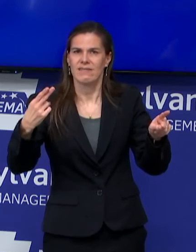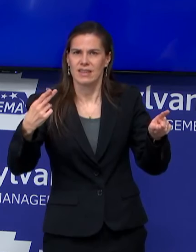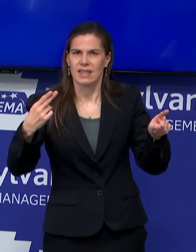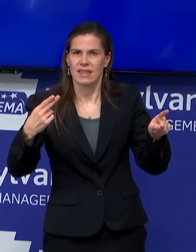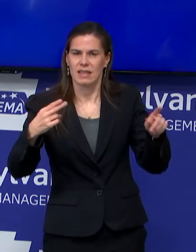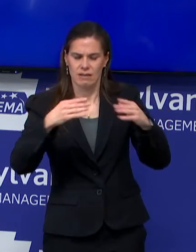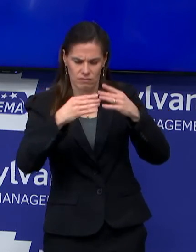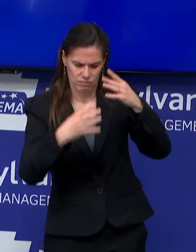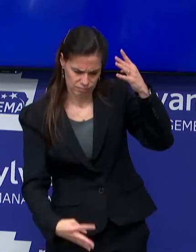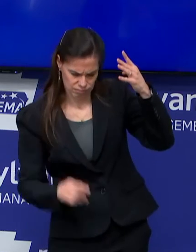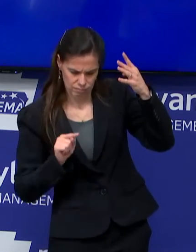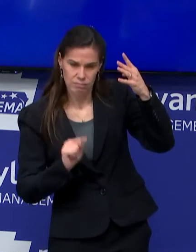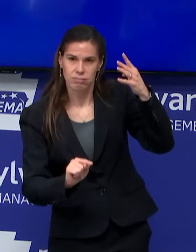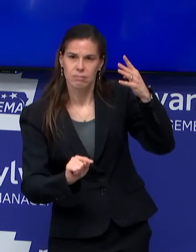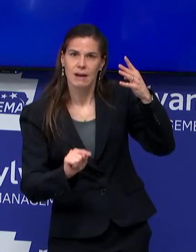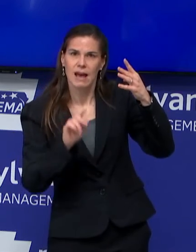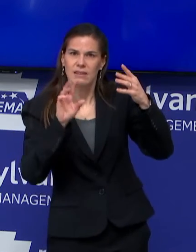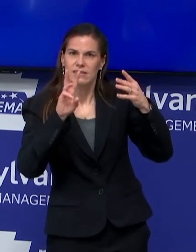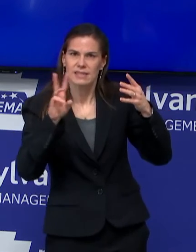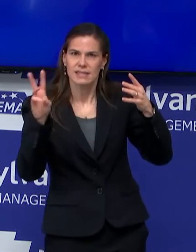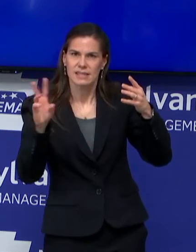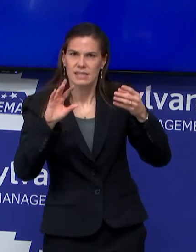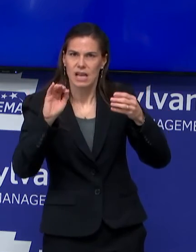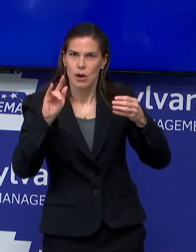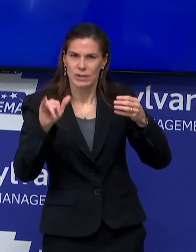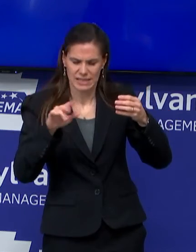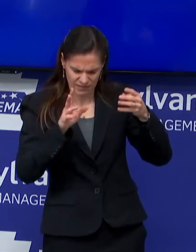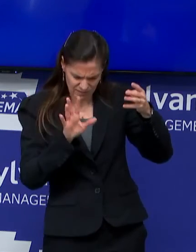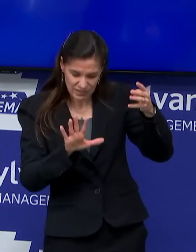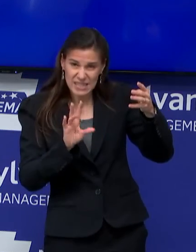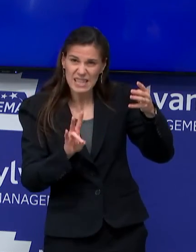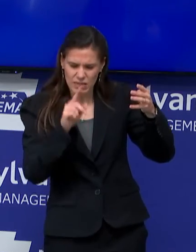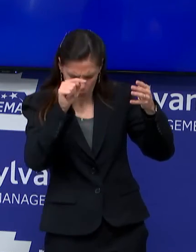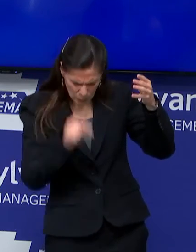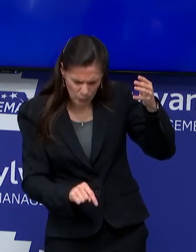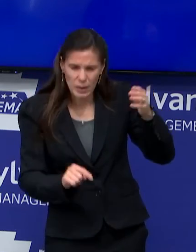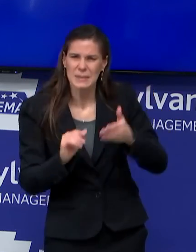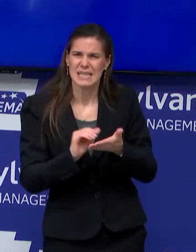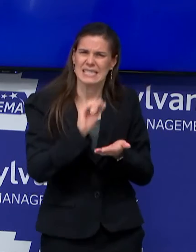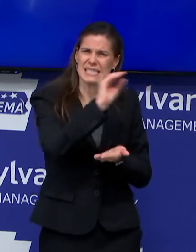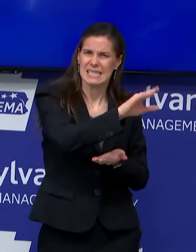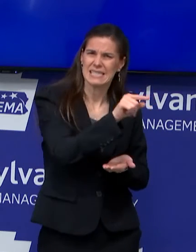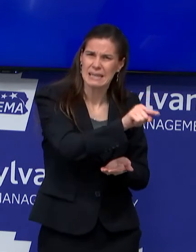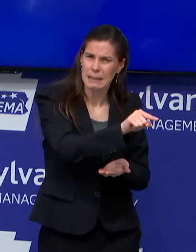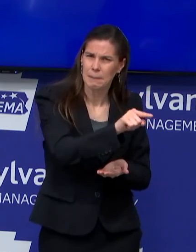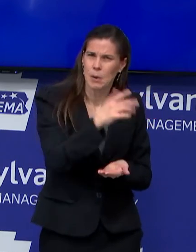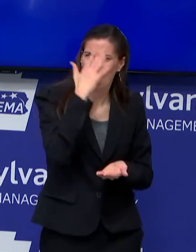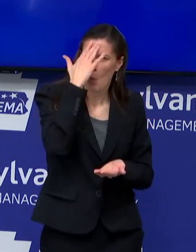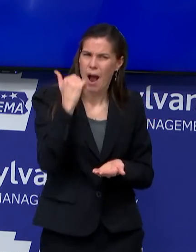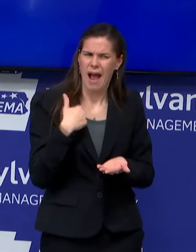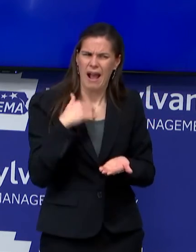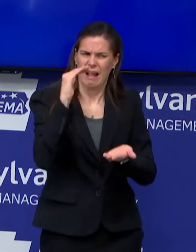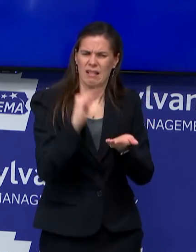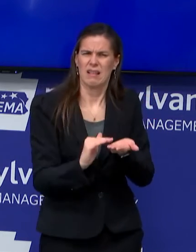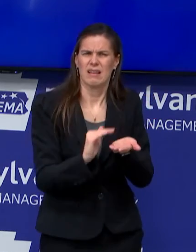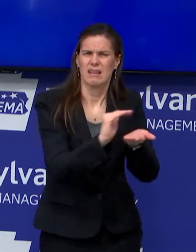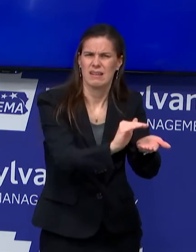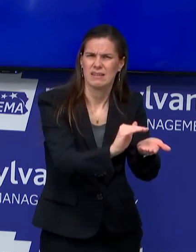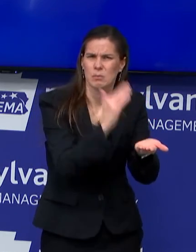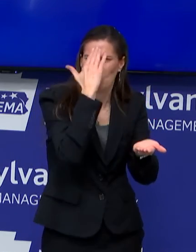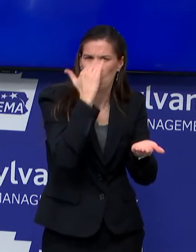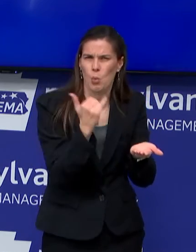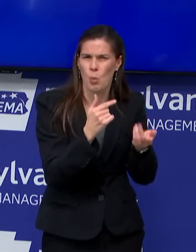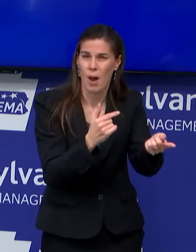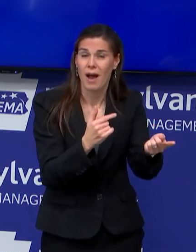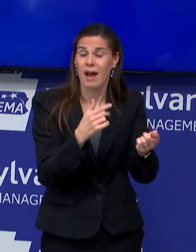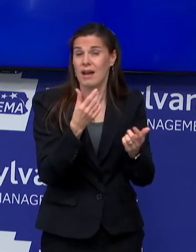counties you work with when it comes to vaccine allocations, just the supplies that are being sent to them. Are you able to speak to maybe why that is the case and if there